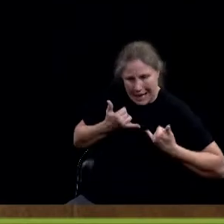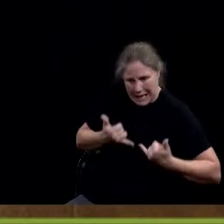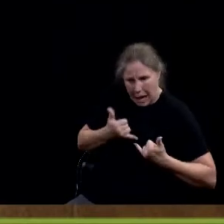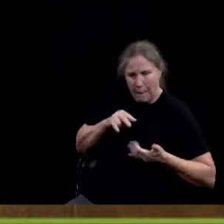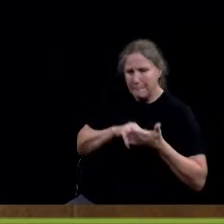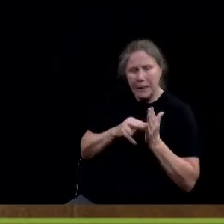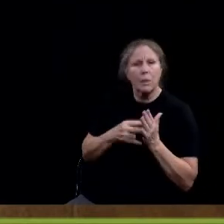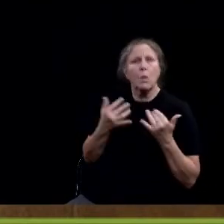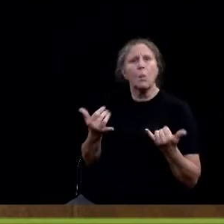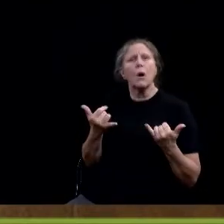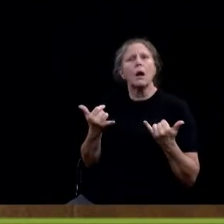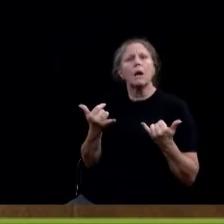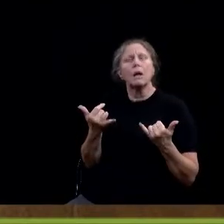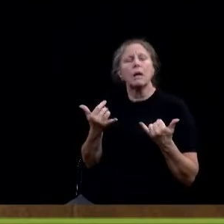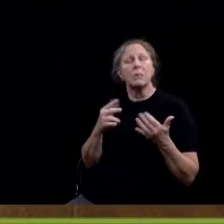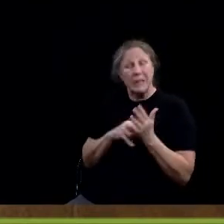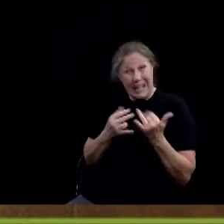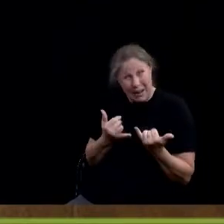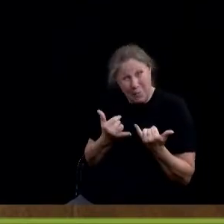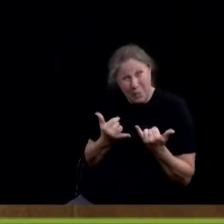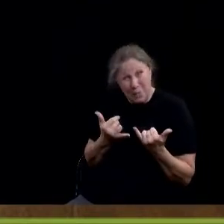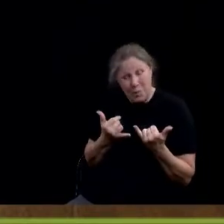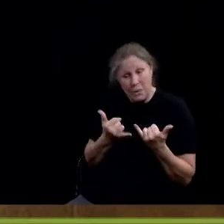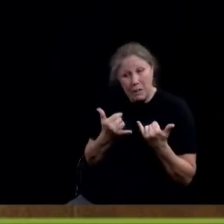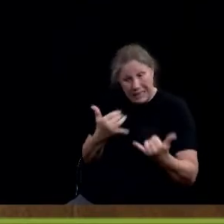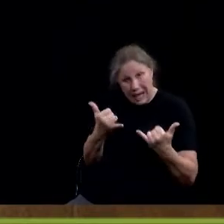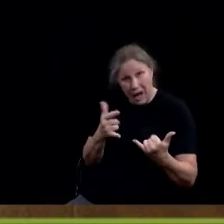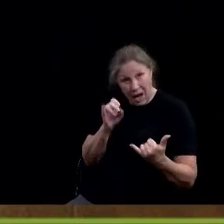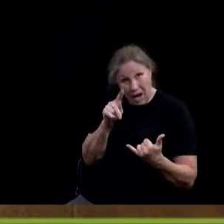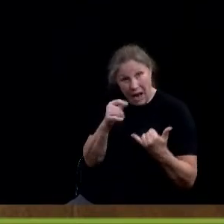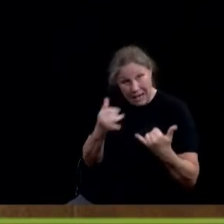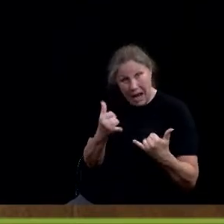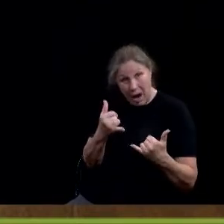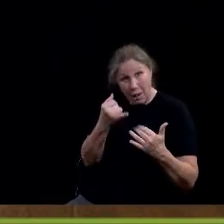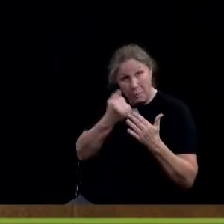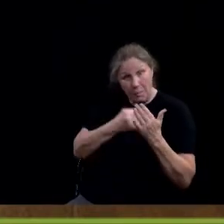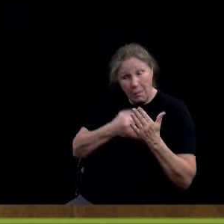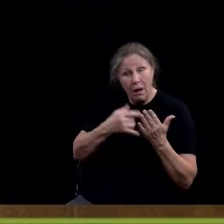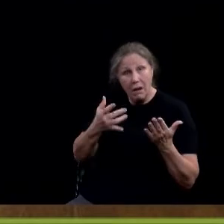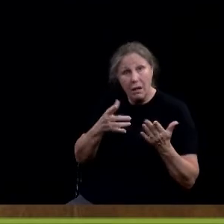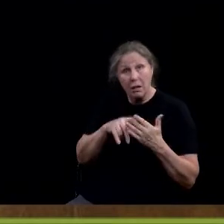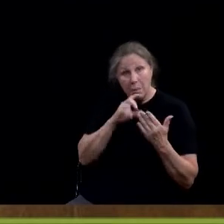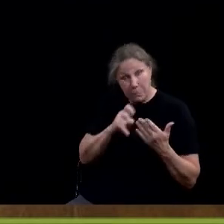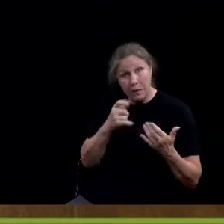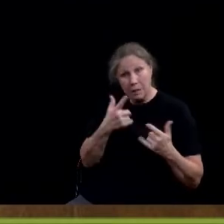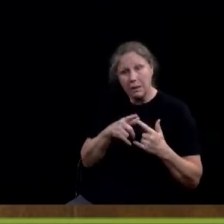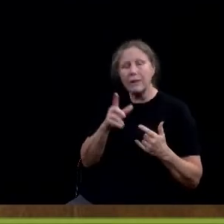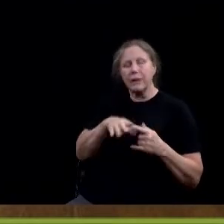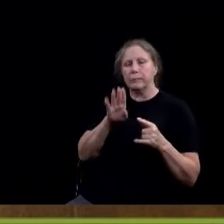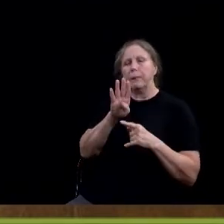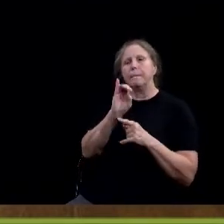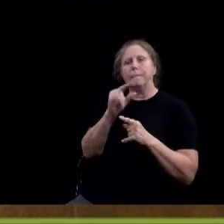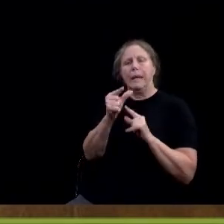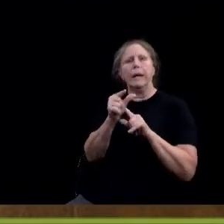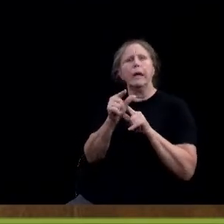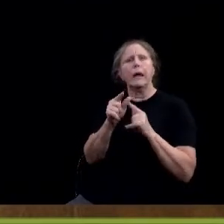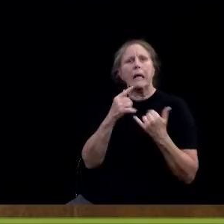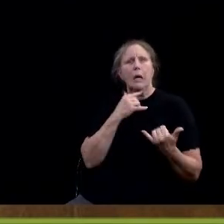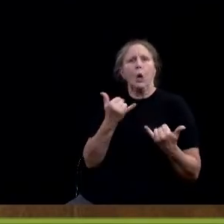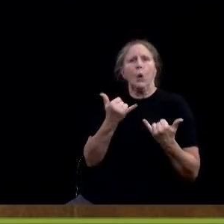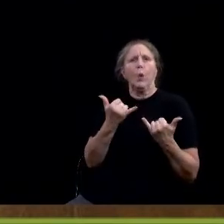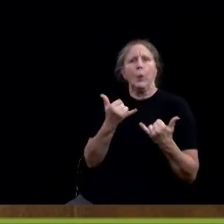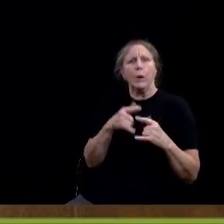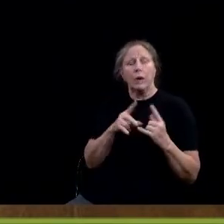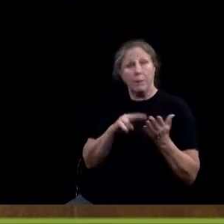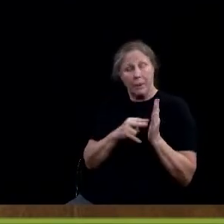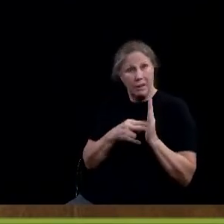existing lots being platted. That means being kind of throws me off there. And even platted. I mean, it seemed like that should be defined. What